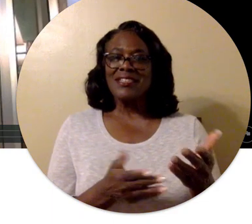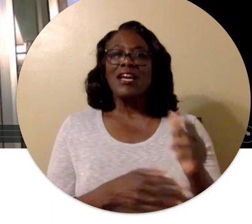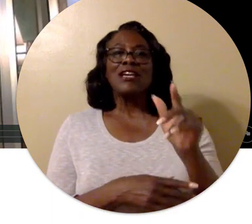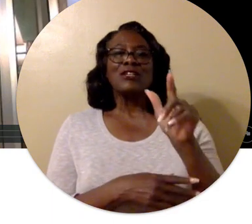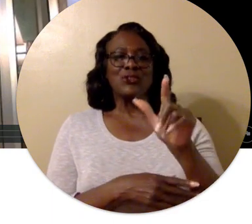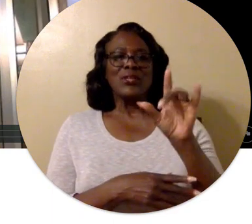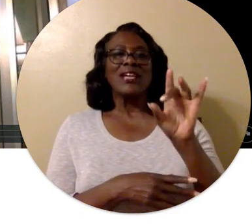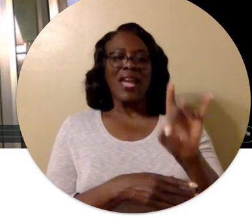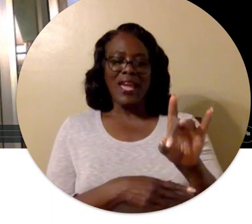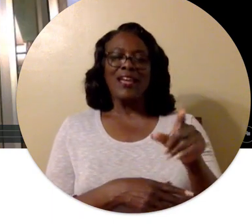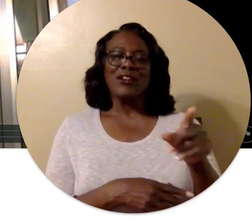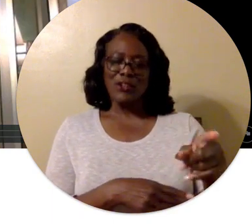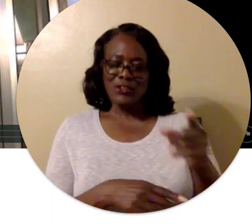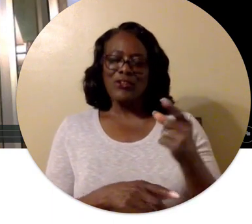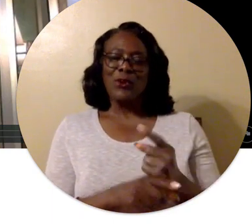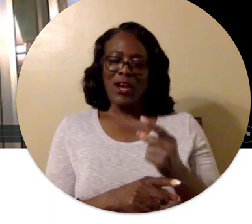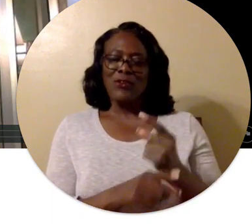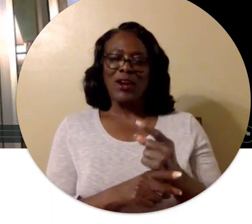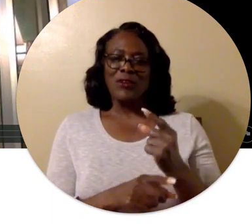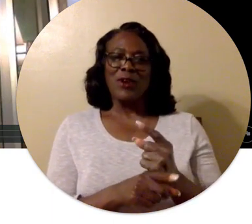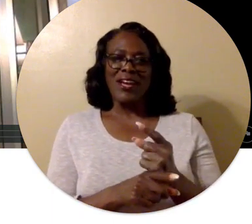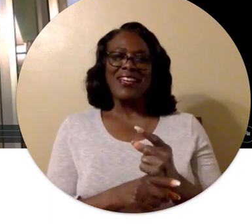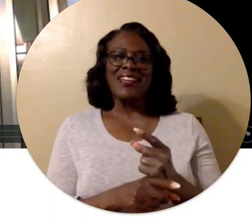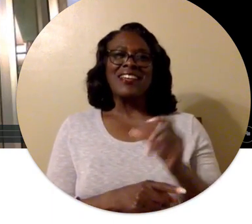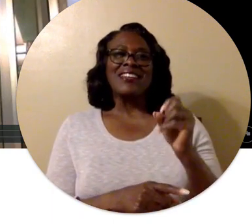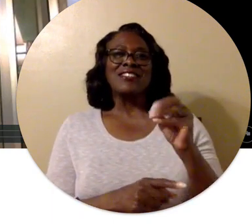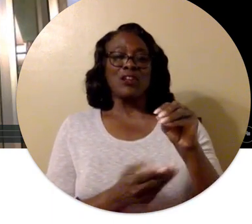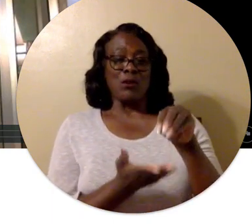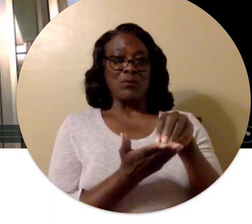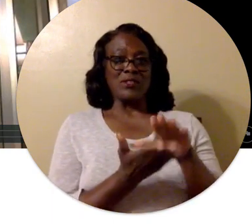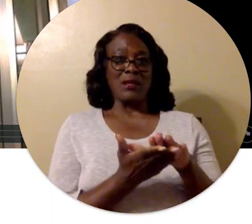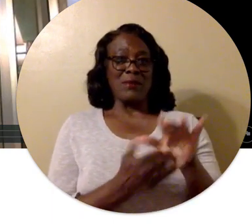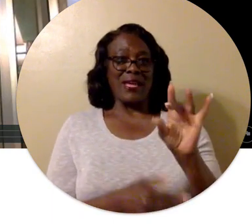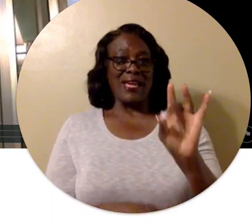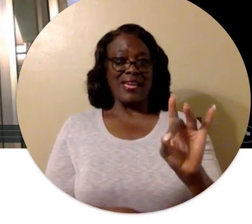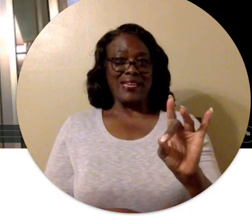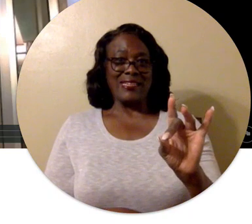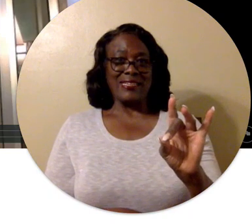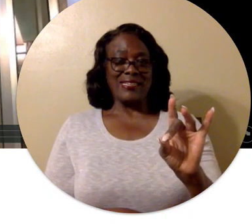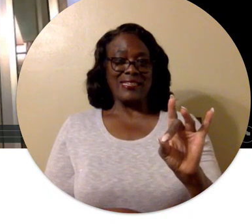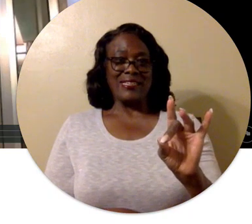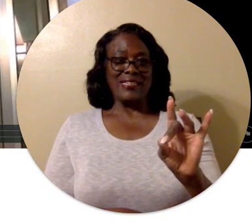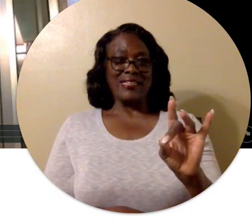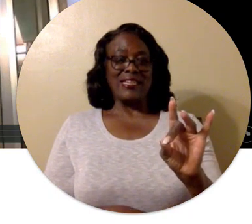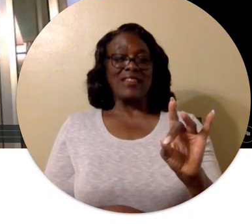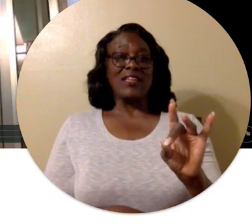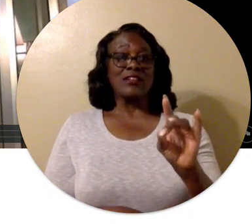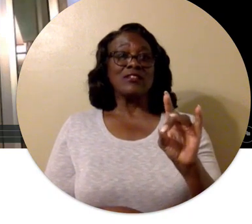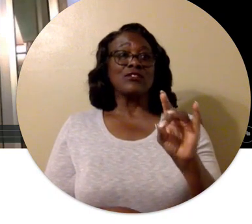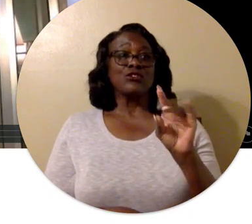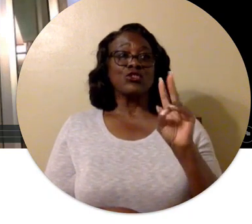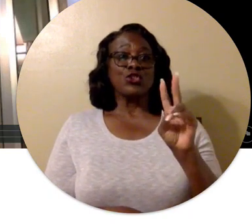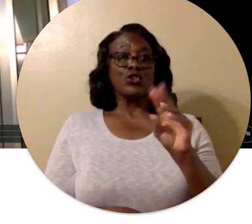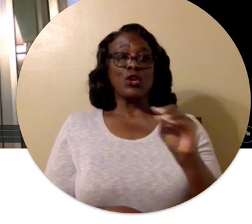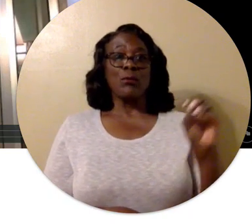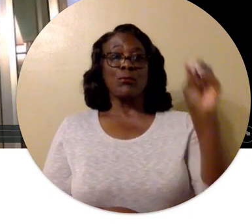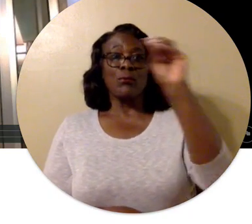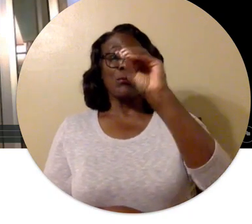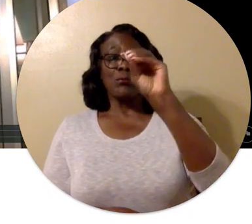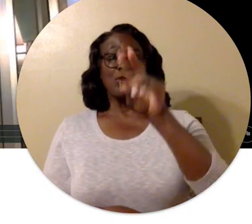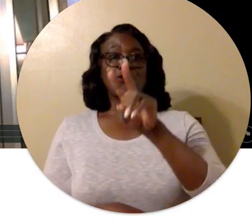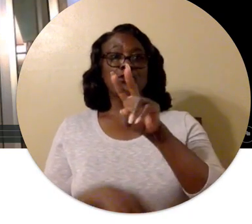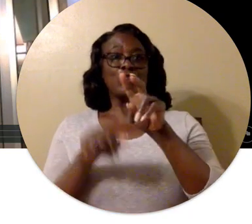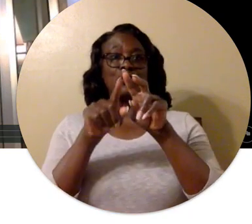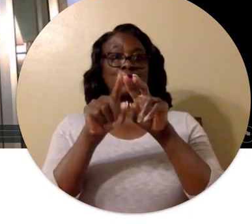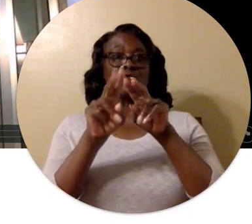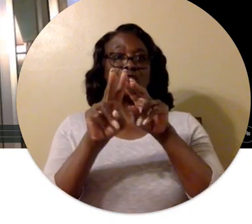28. You got it, right? So I'm going to write down my 8 right here, and then I'm going to carry that 2 above my 2 over here,